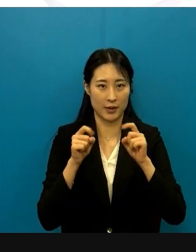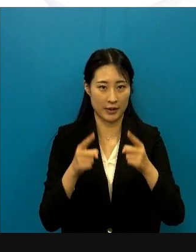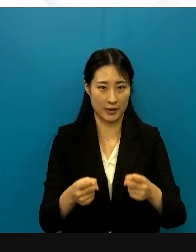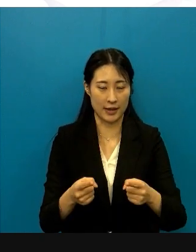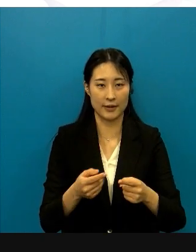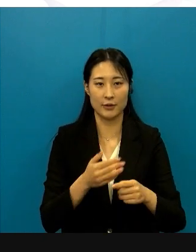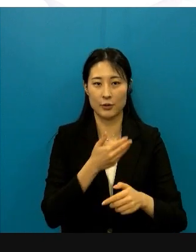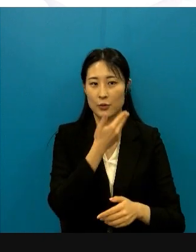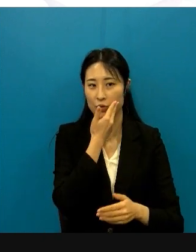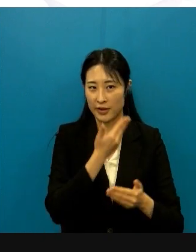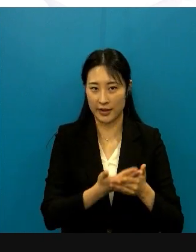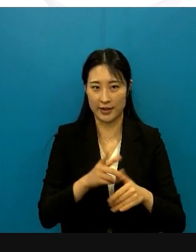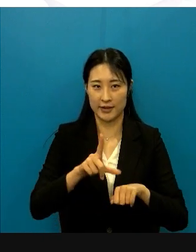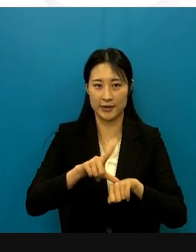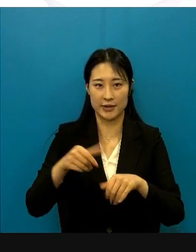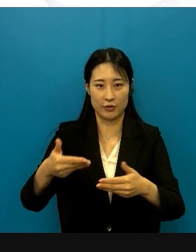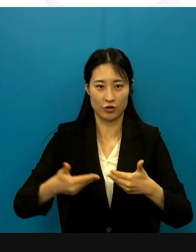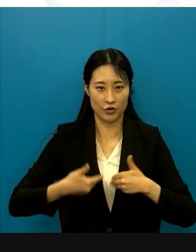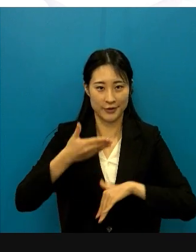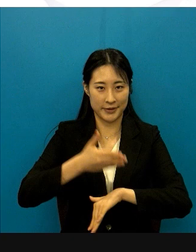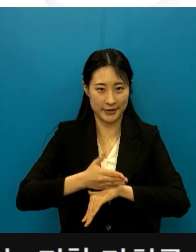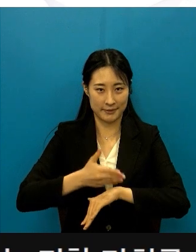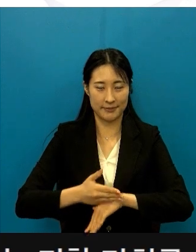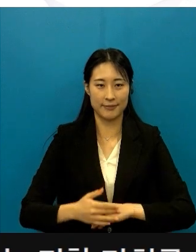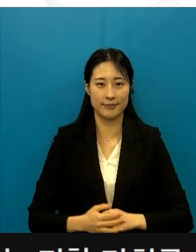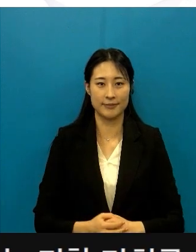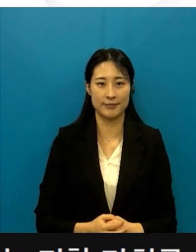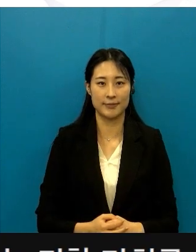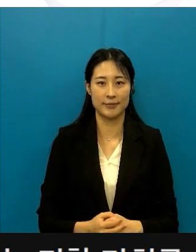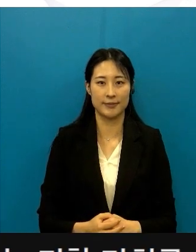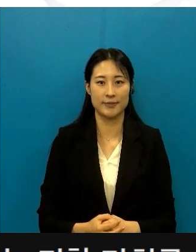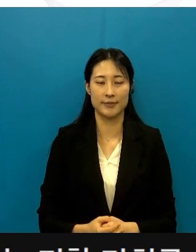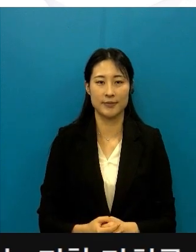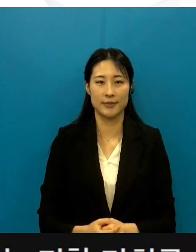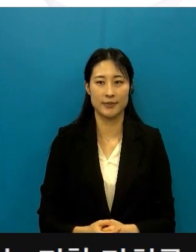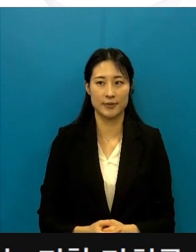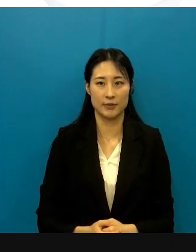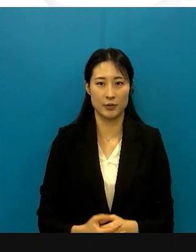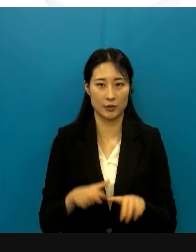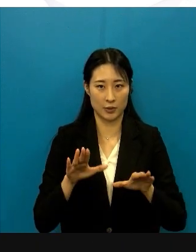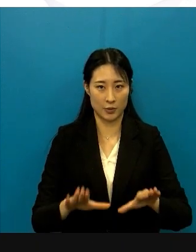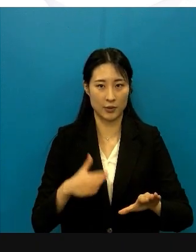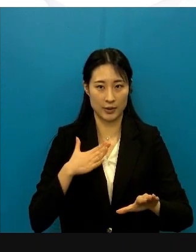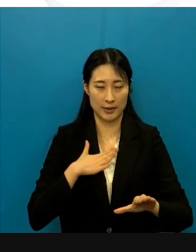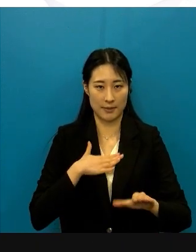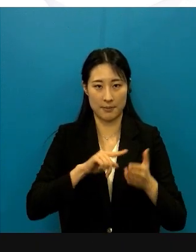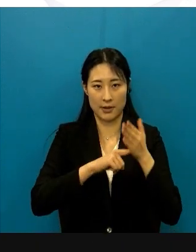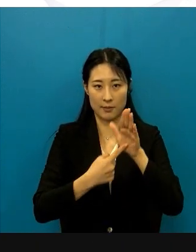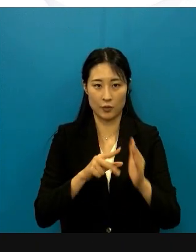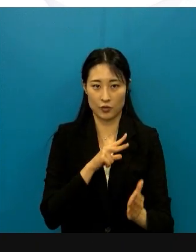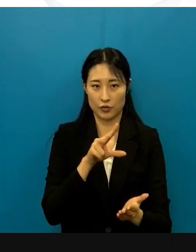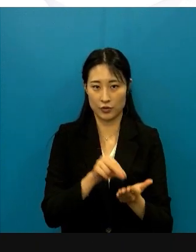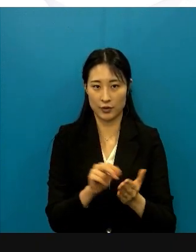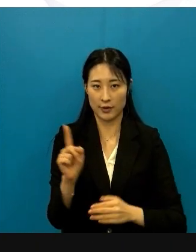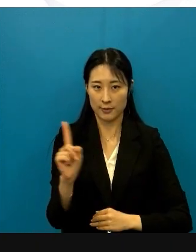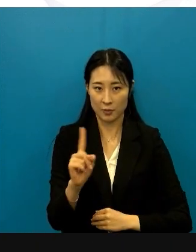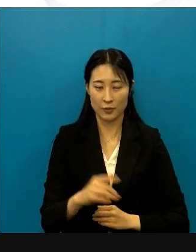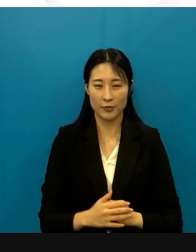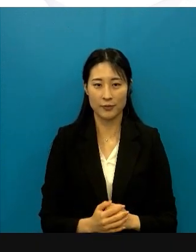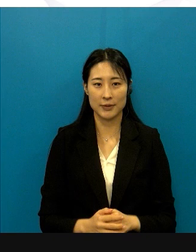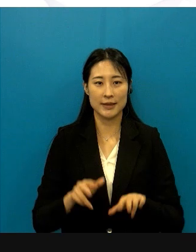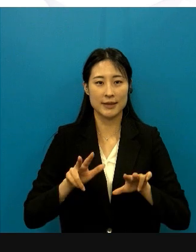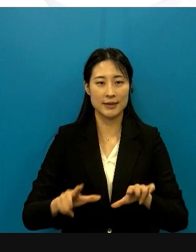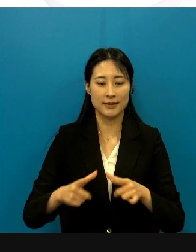to talk about current situation of Japan regarding